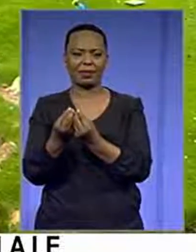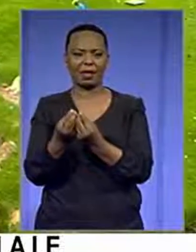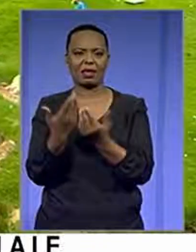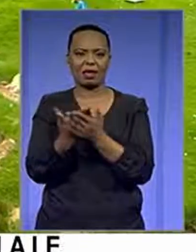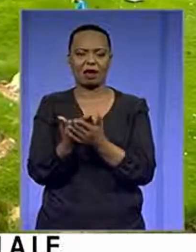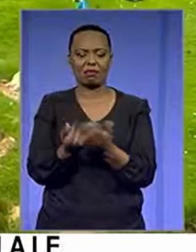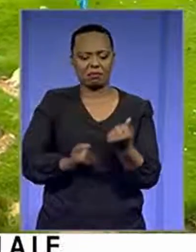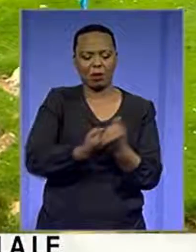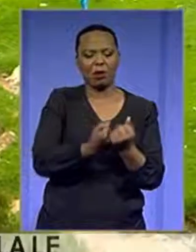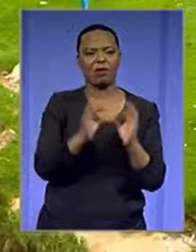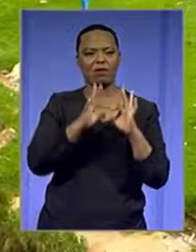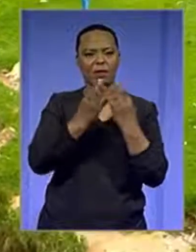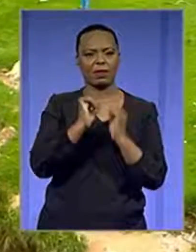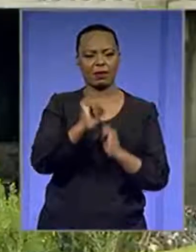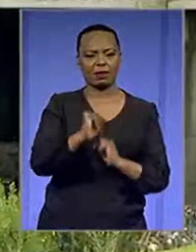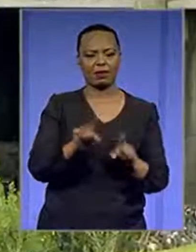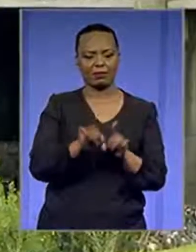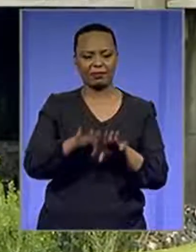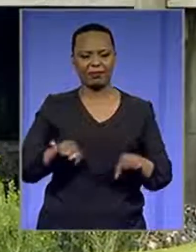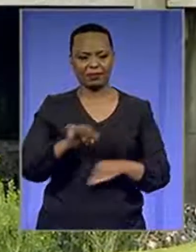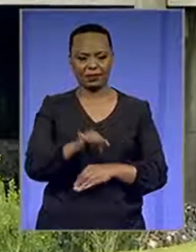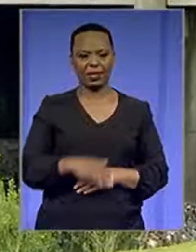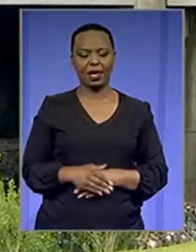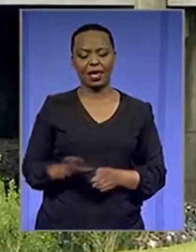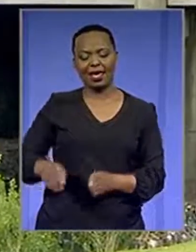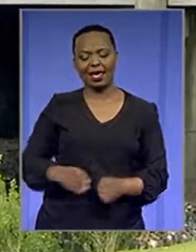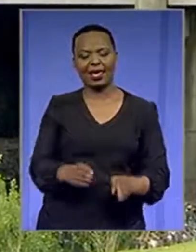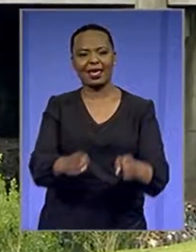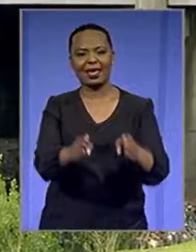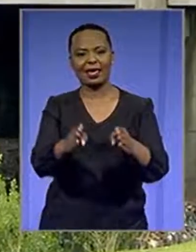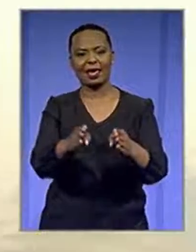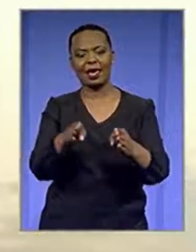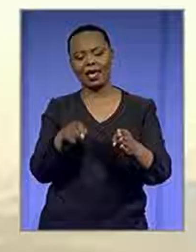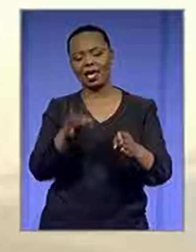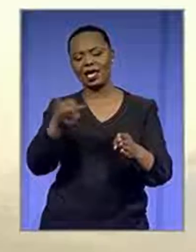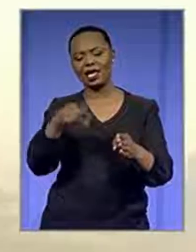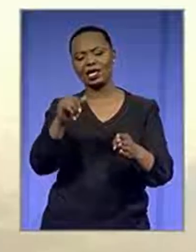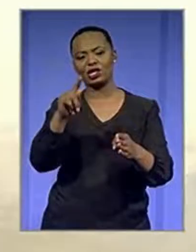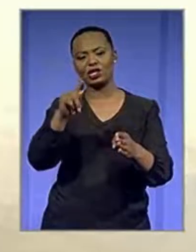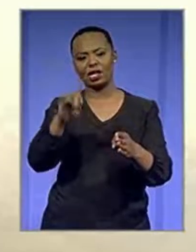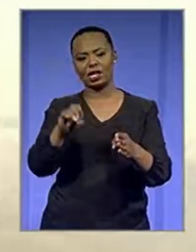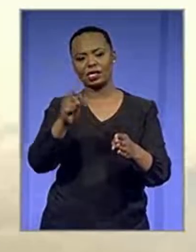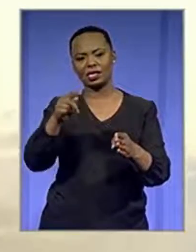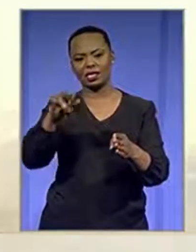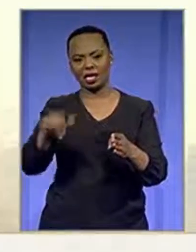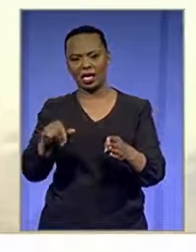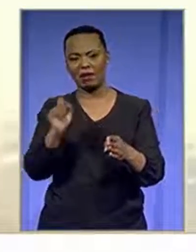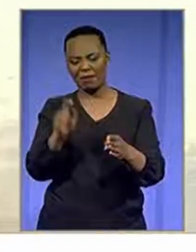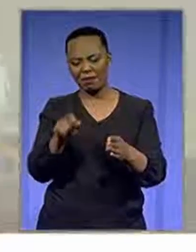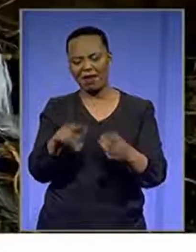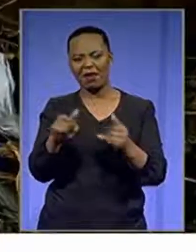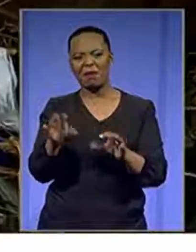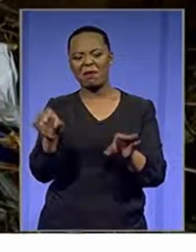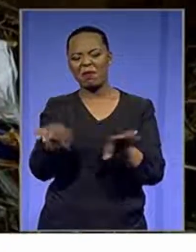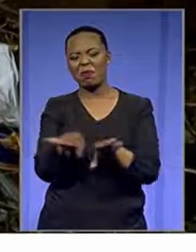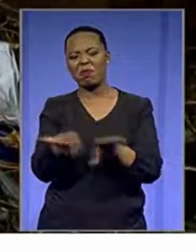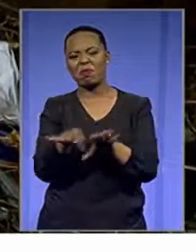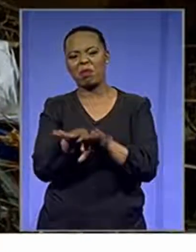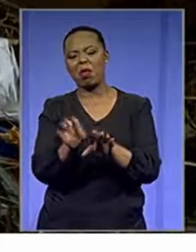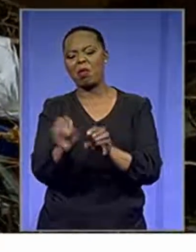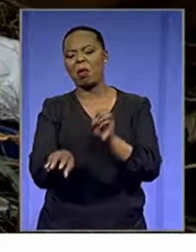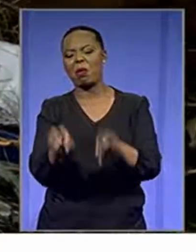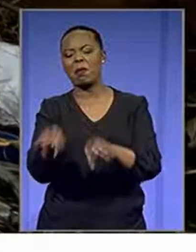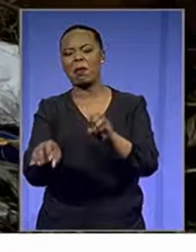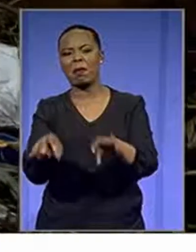legoa la noka ya Jackskay e goelela e leka go tlhotlhora ditlhabi tša kgofa ya ditšhila yeo